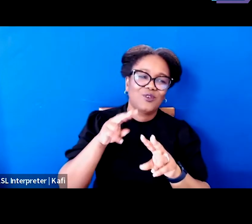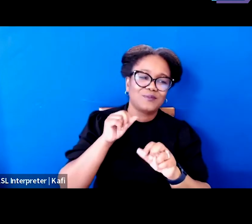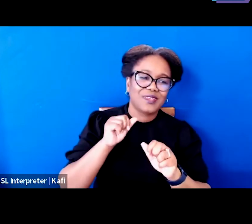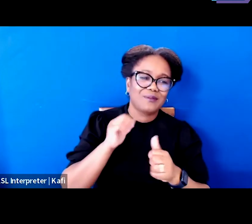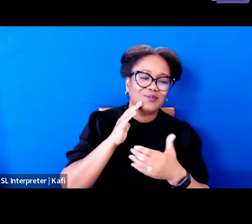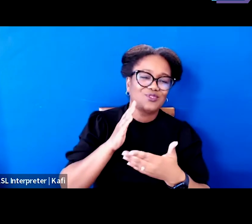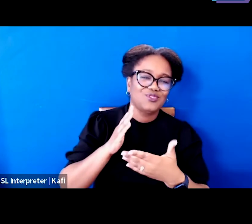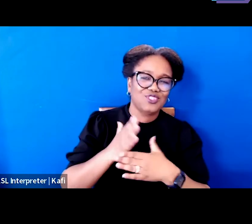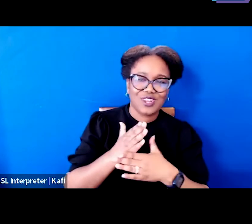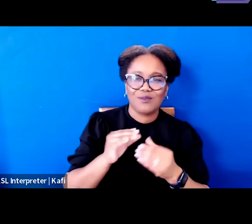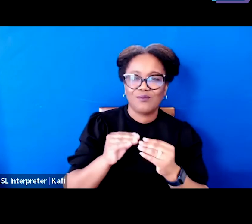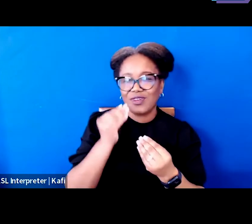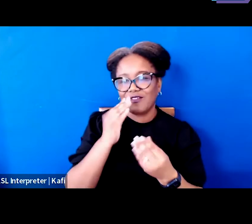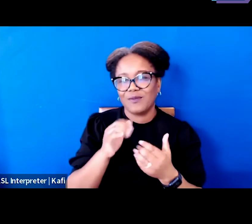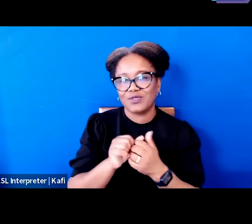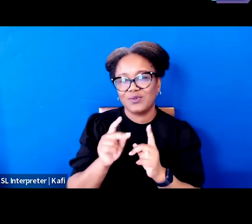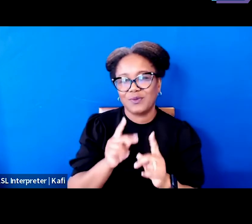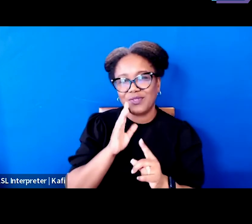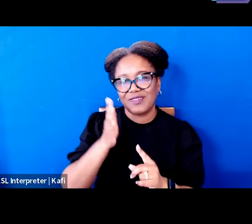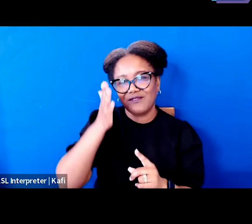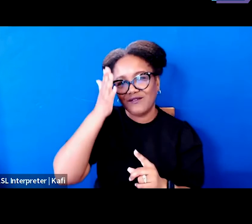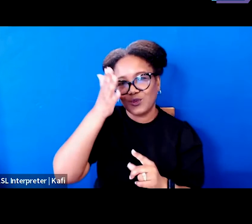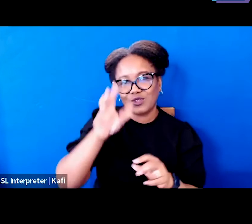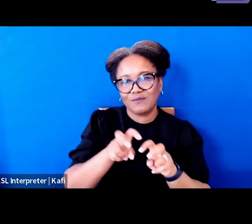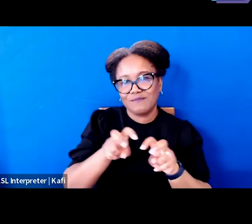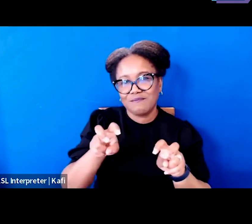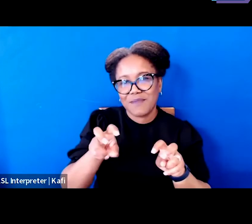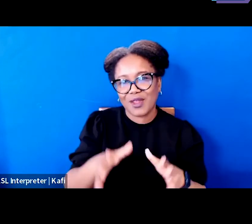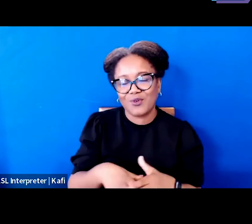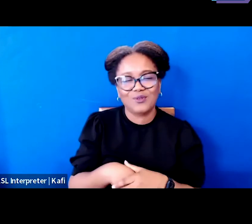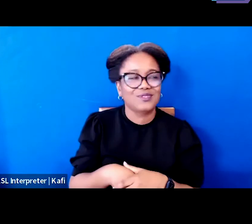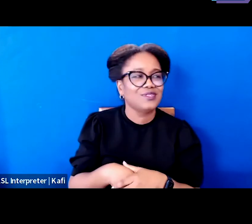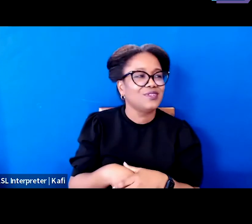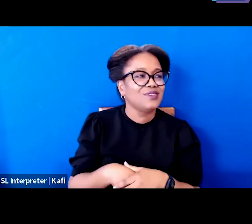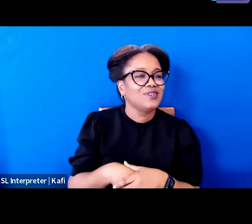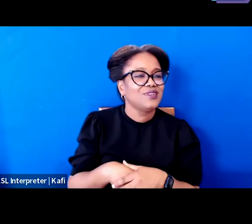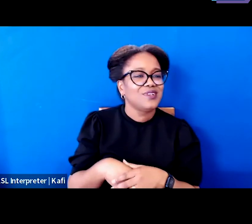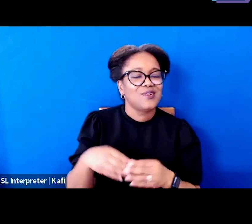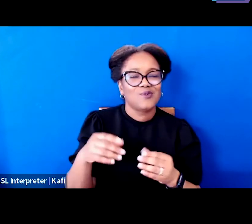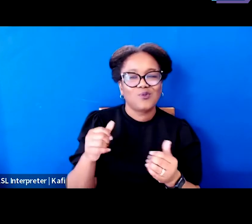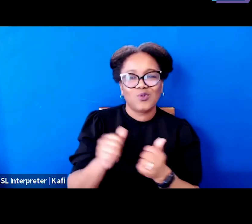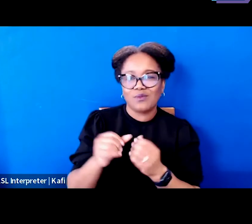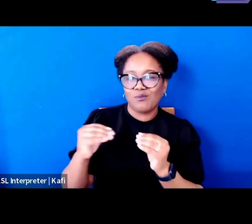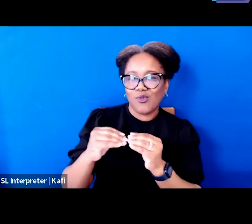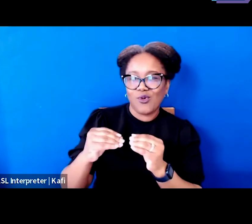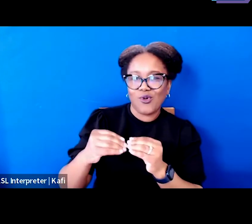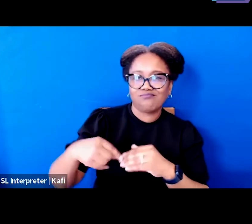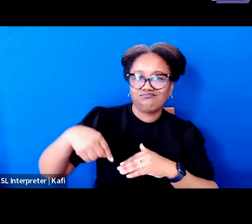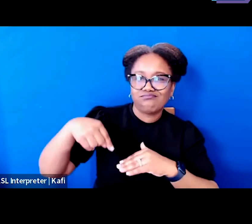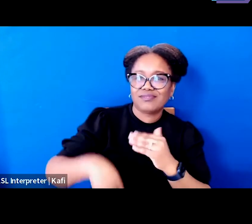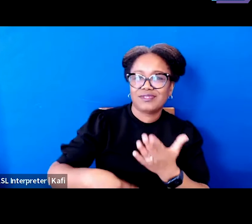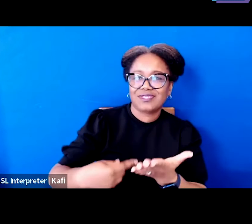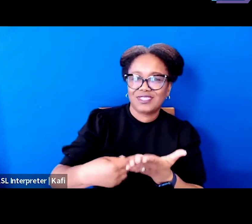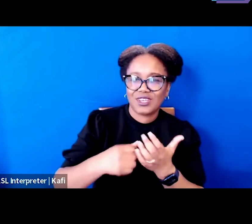folks in future panels and more discussions around water protection and land defense. And